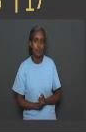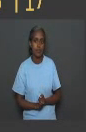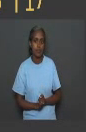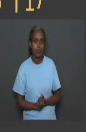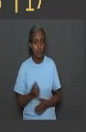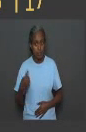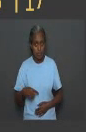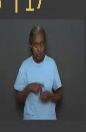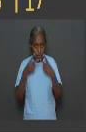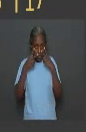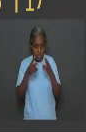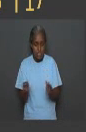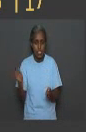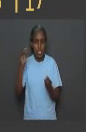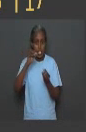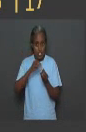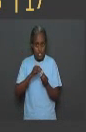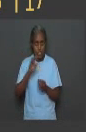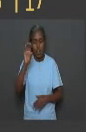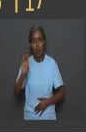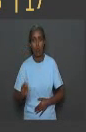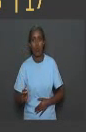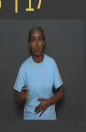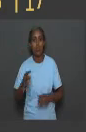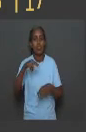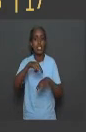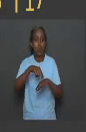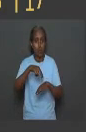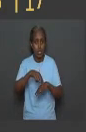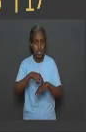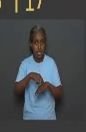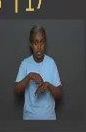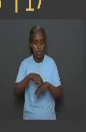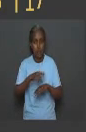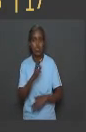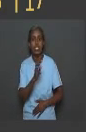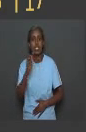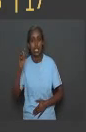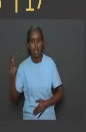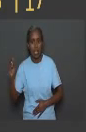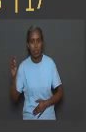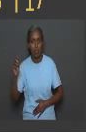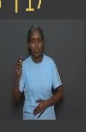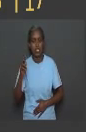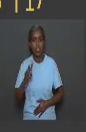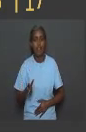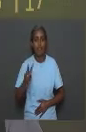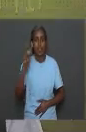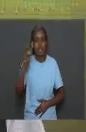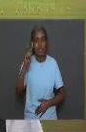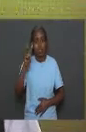We can see the additional column of the constants to the right of the vertical line.